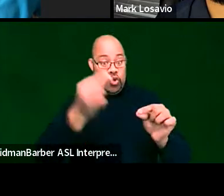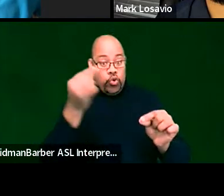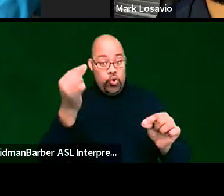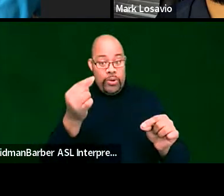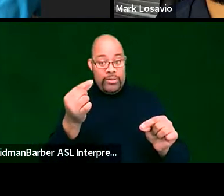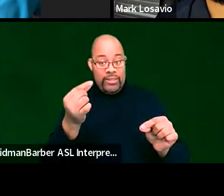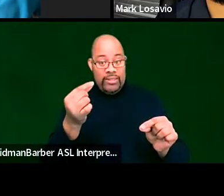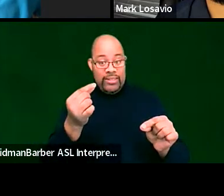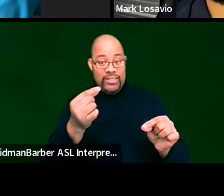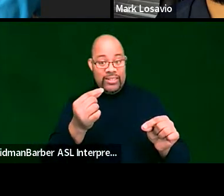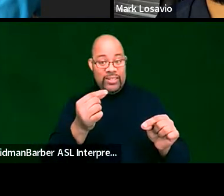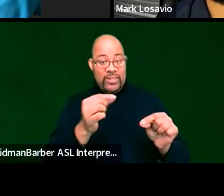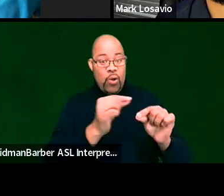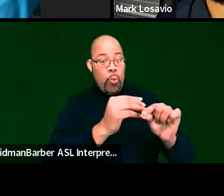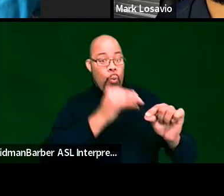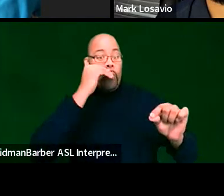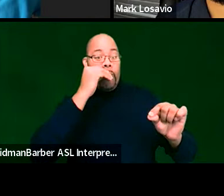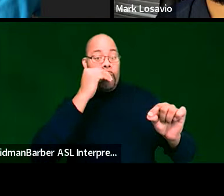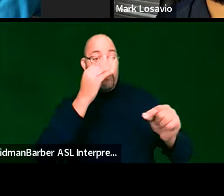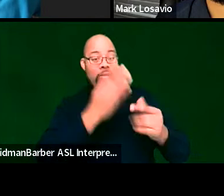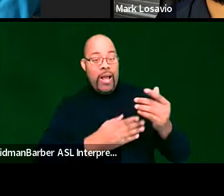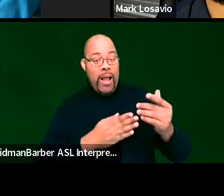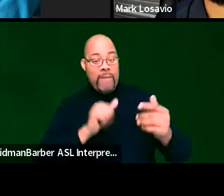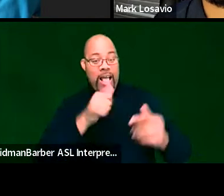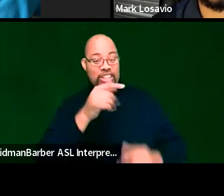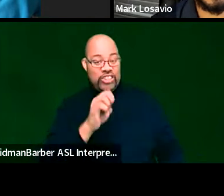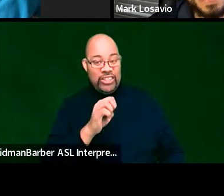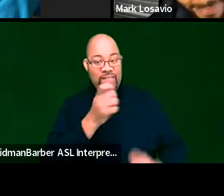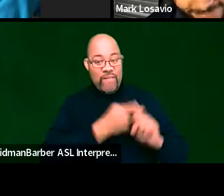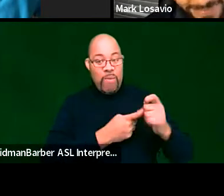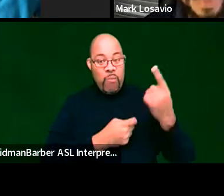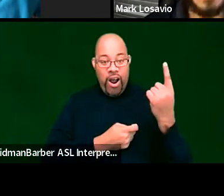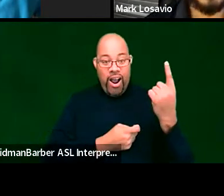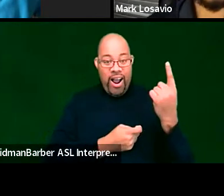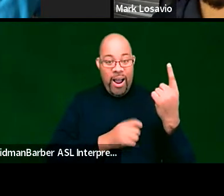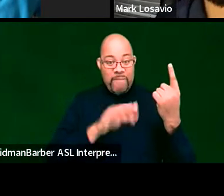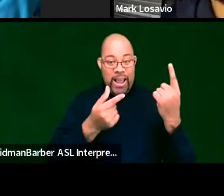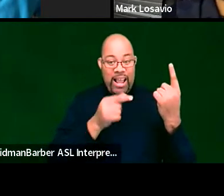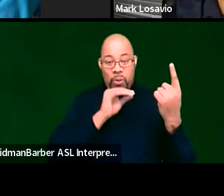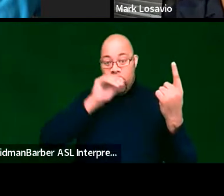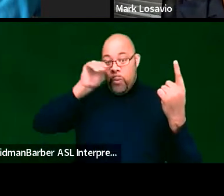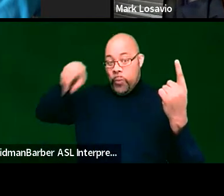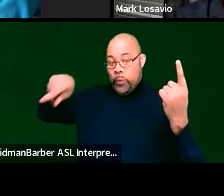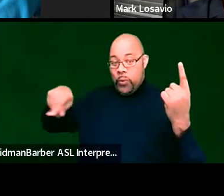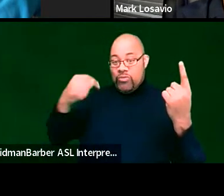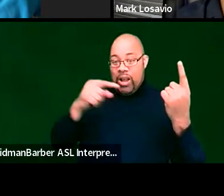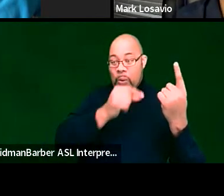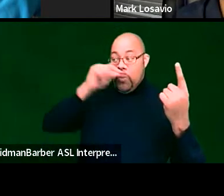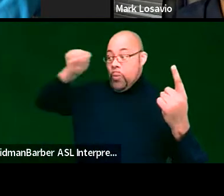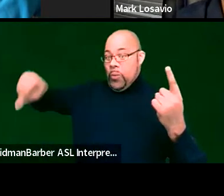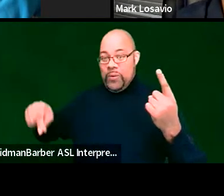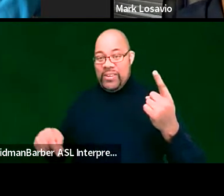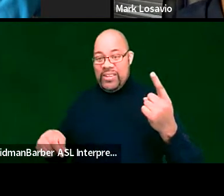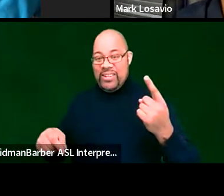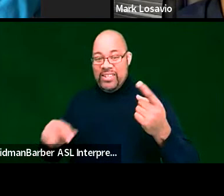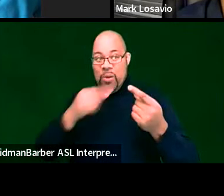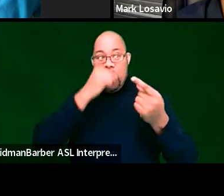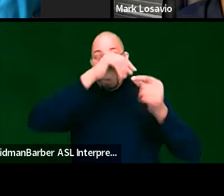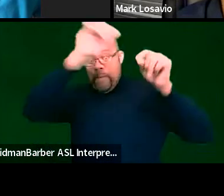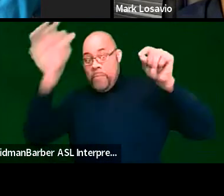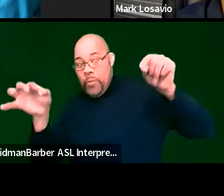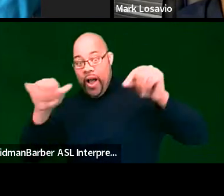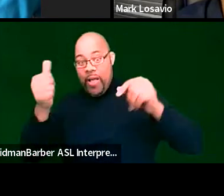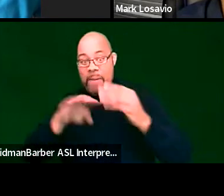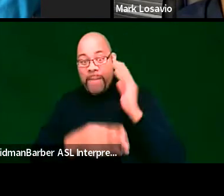know, and like suck some of the algae from one bag and try to quickly like suck it and then like put it into the other